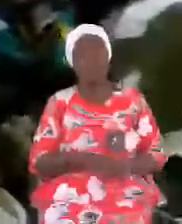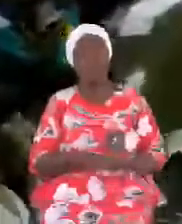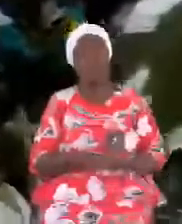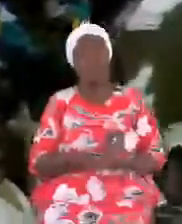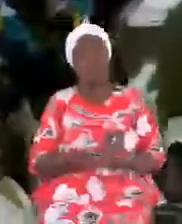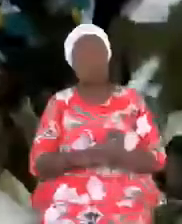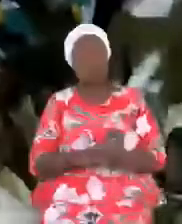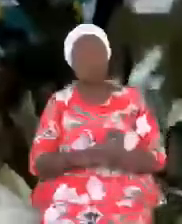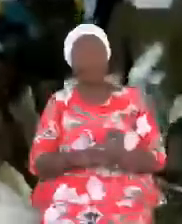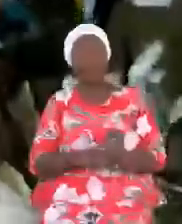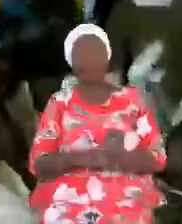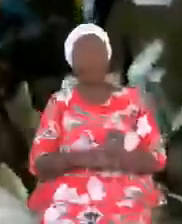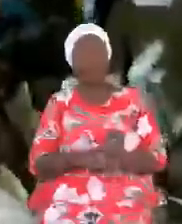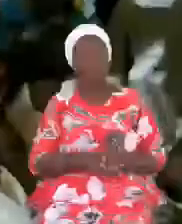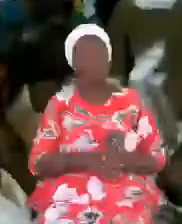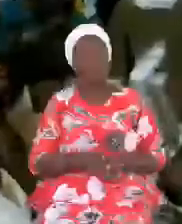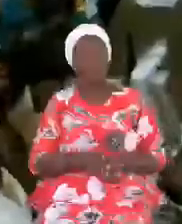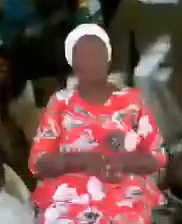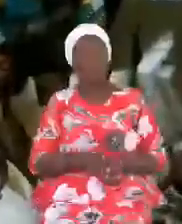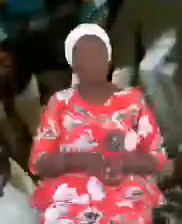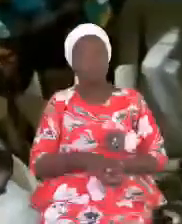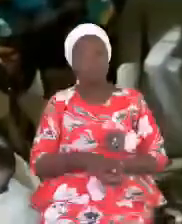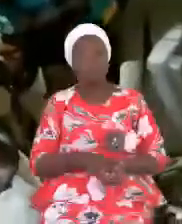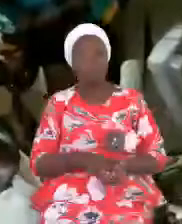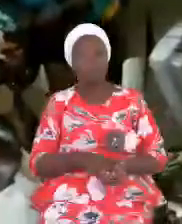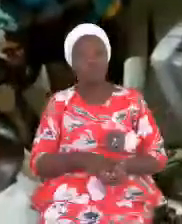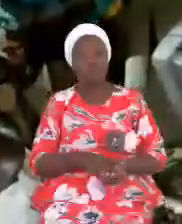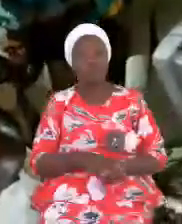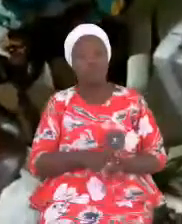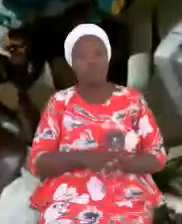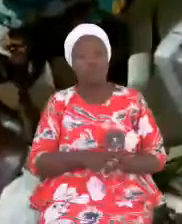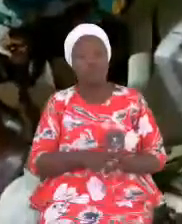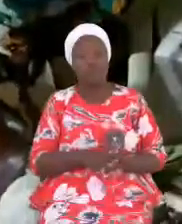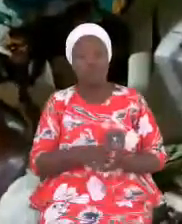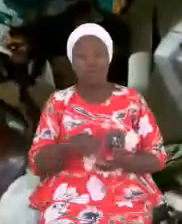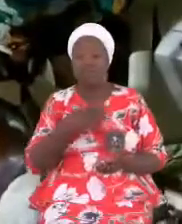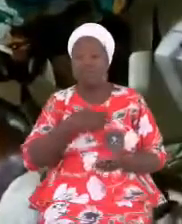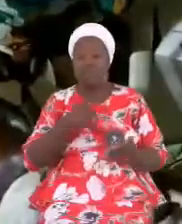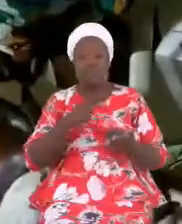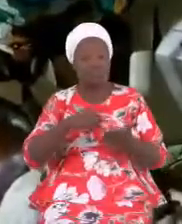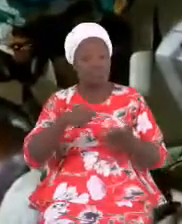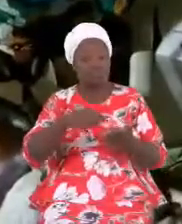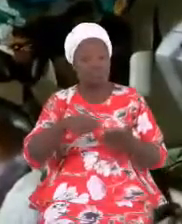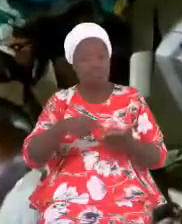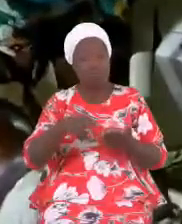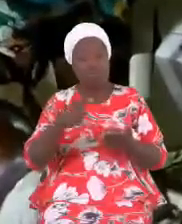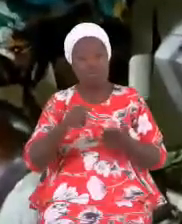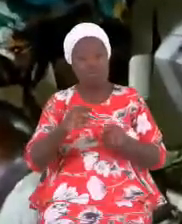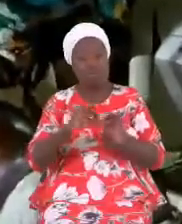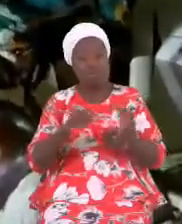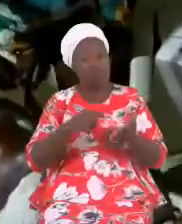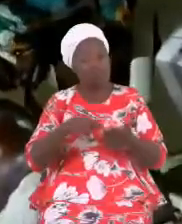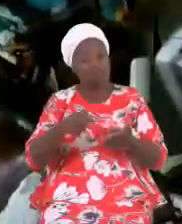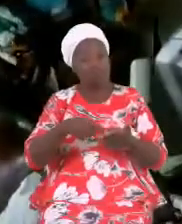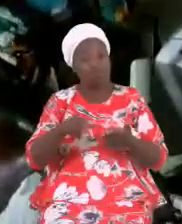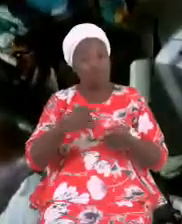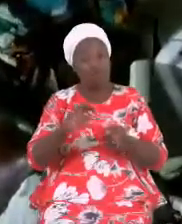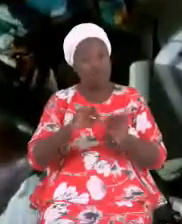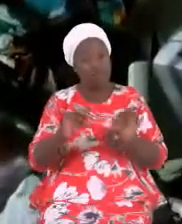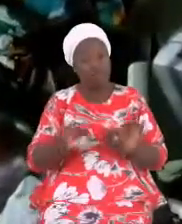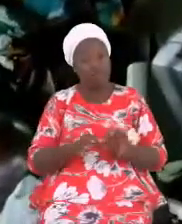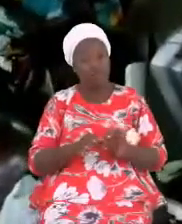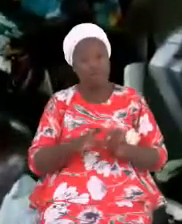you will check the forms when they are filled. Check them before you submit. As you